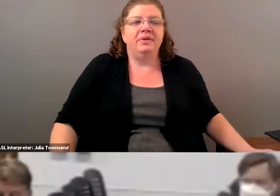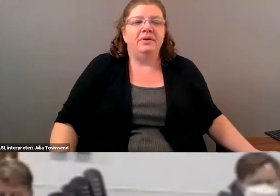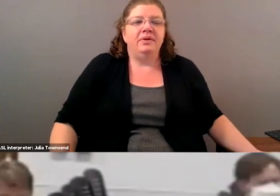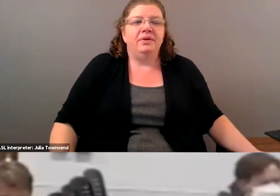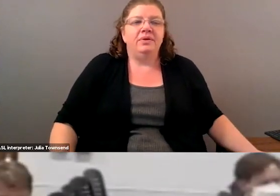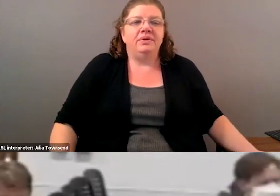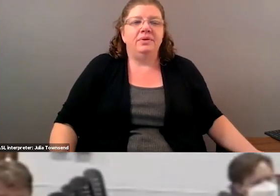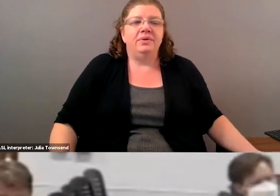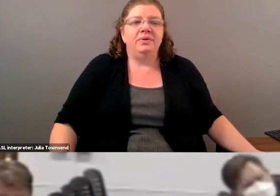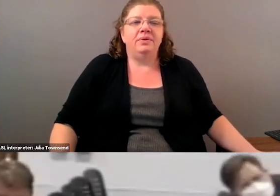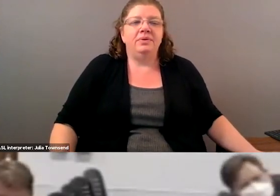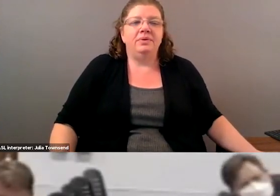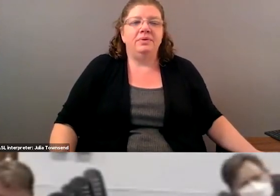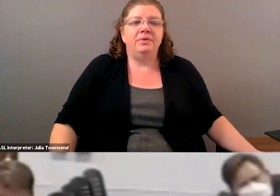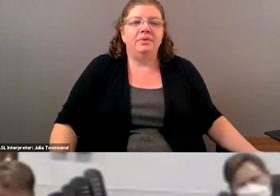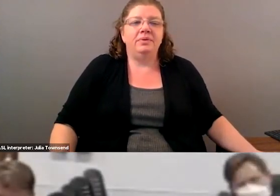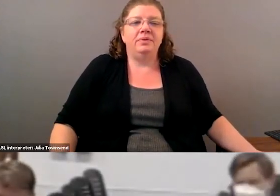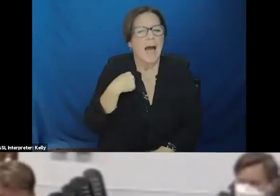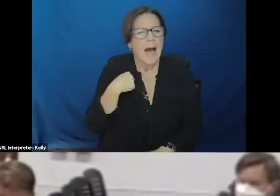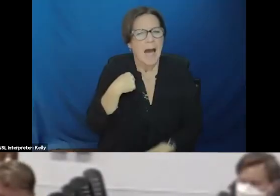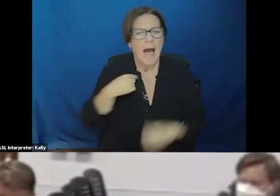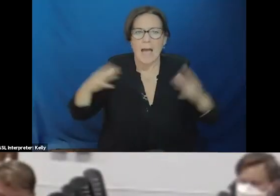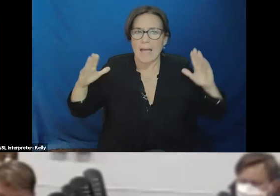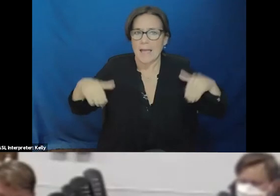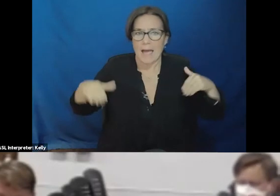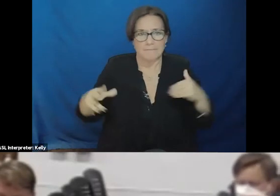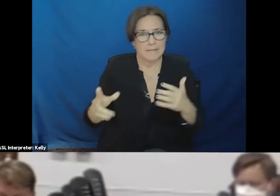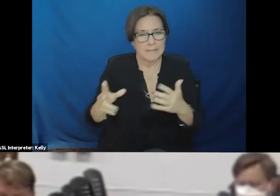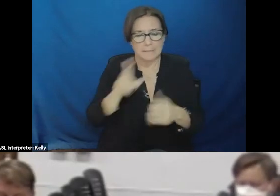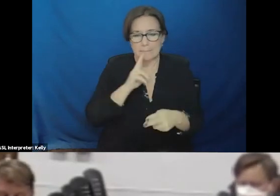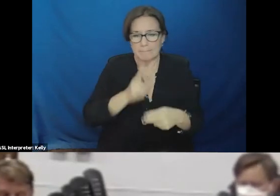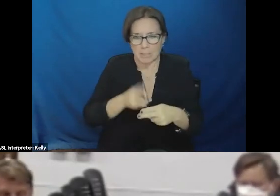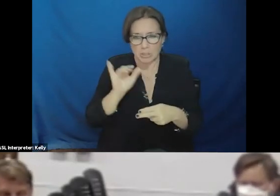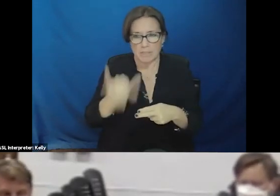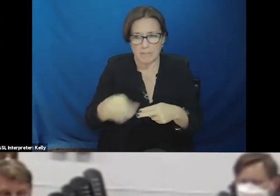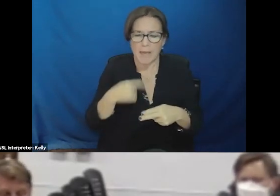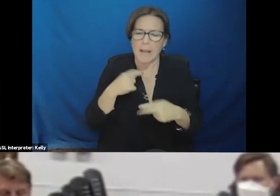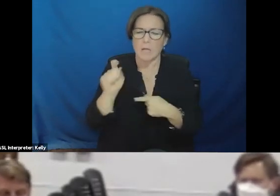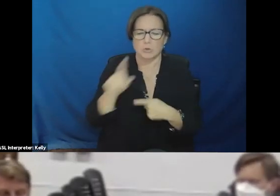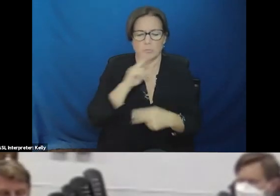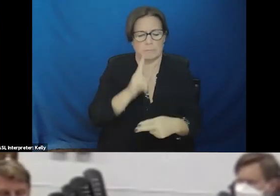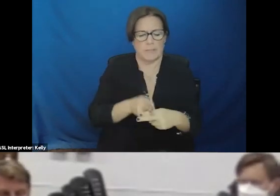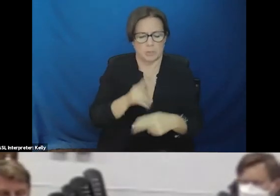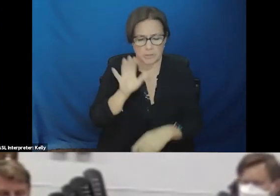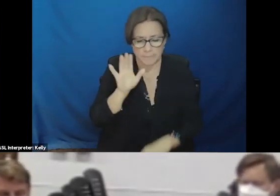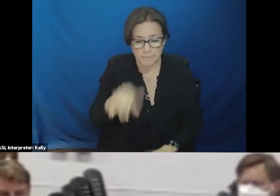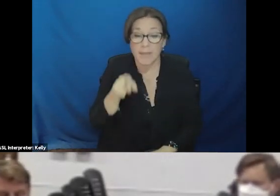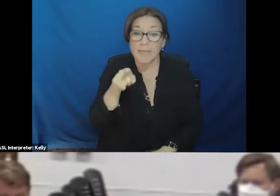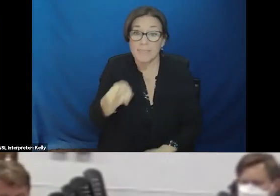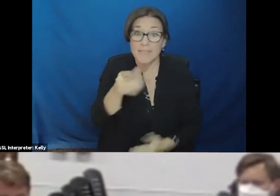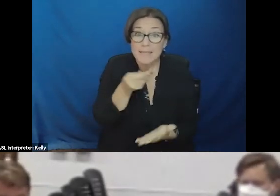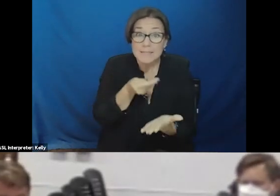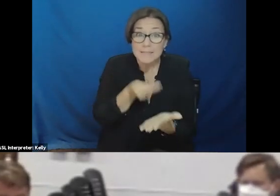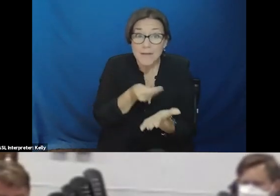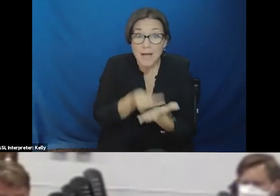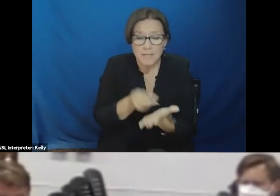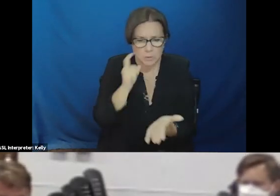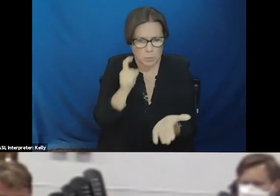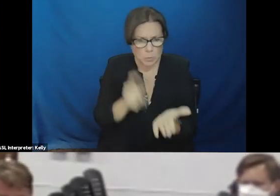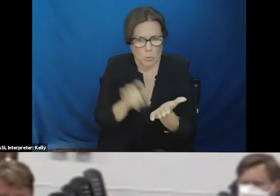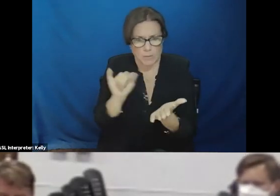actually I failed to mention, but should at this point, these funds If you notice the funding source on the